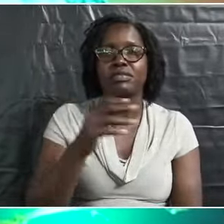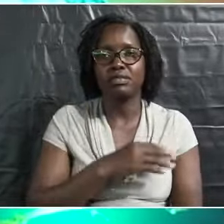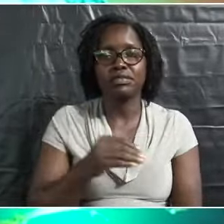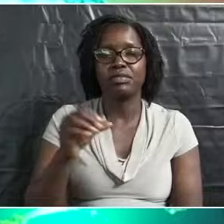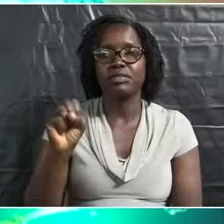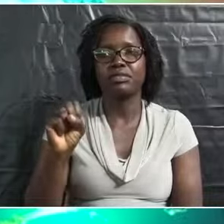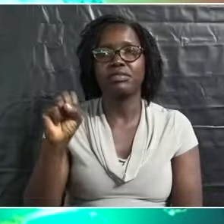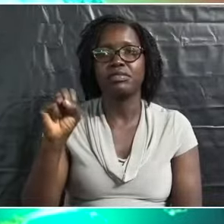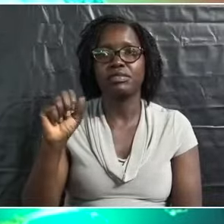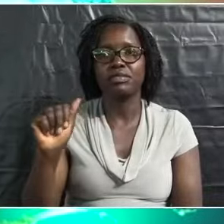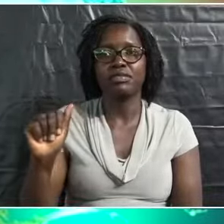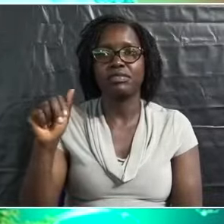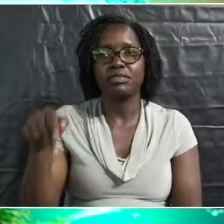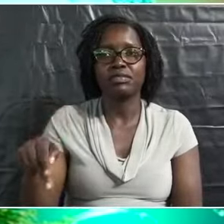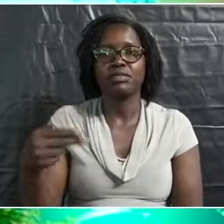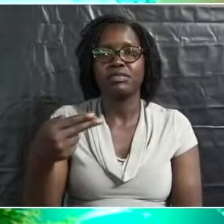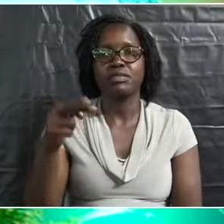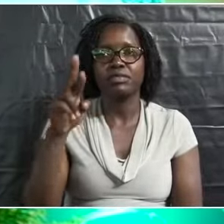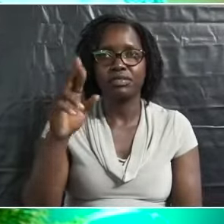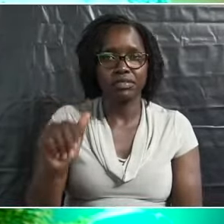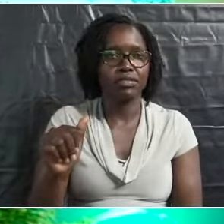They were thieves.